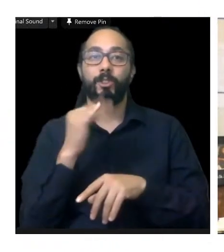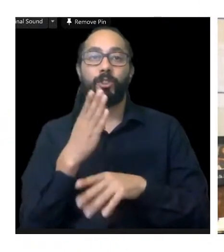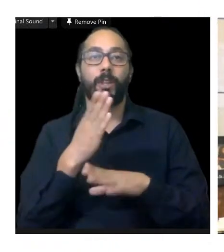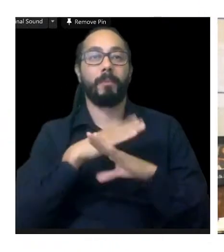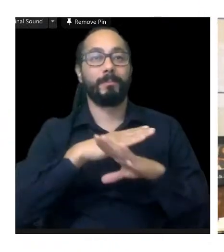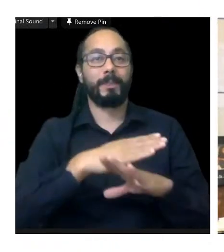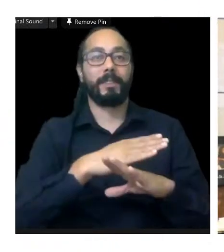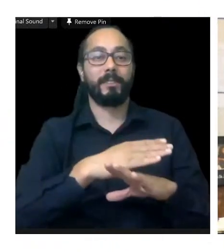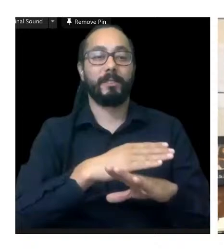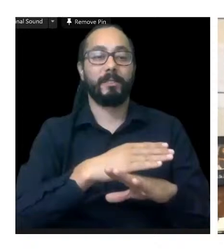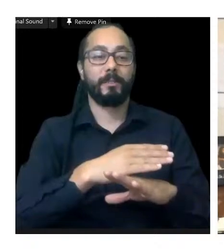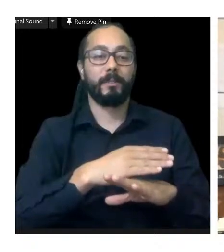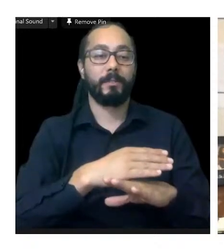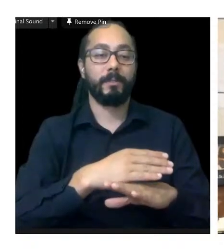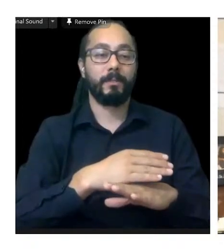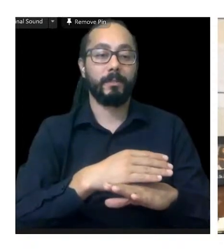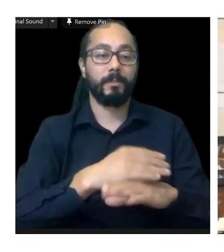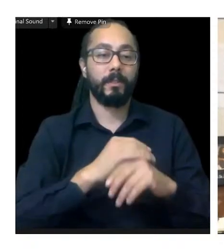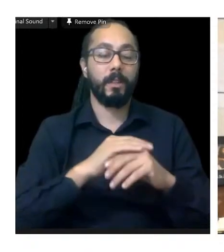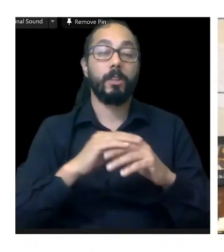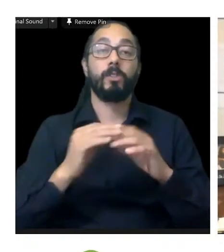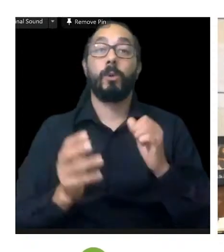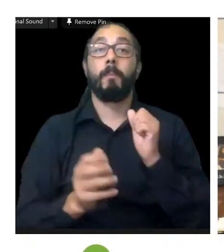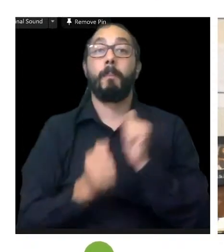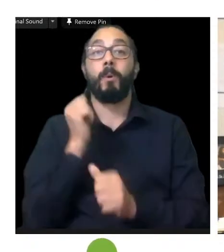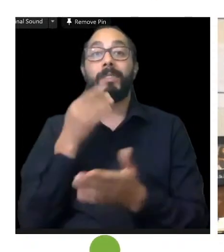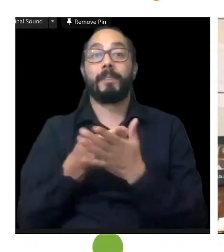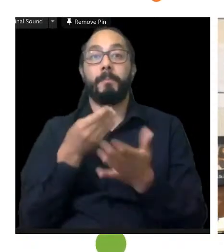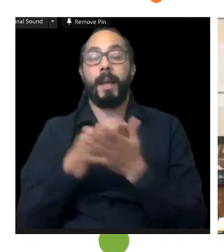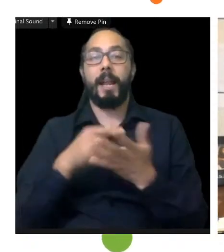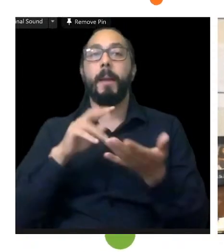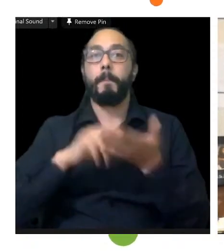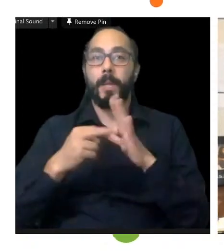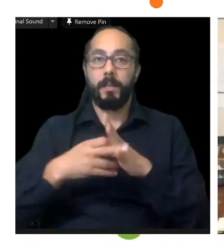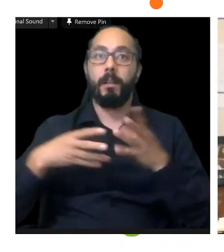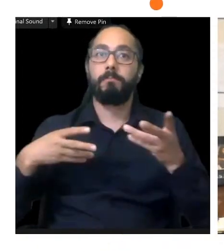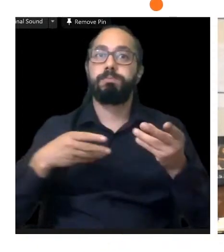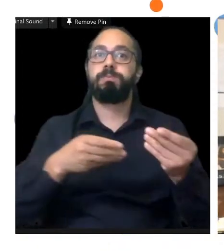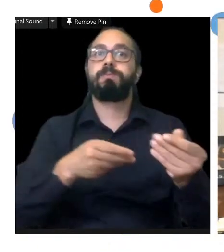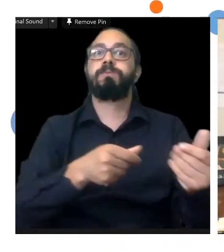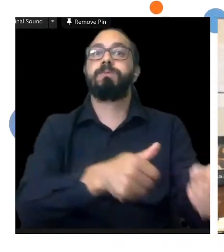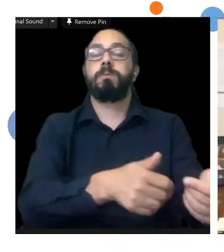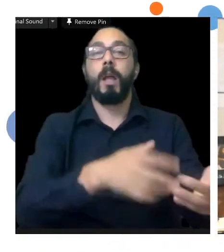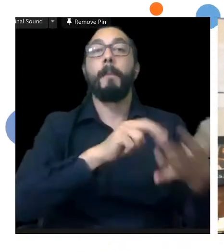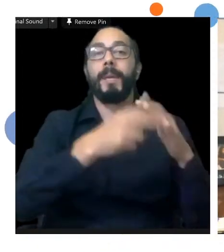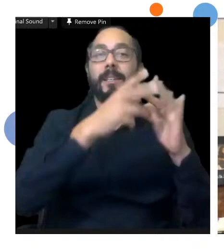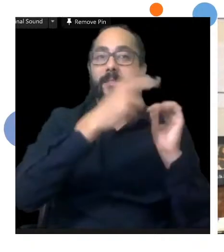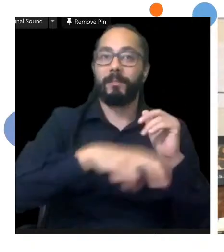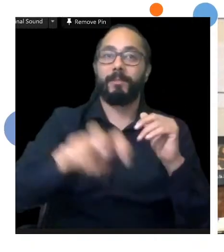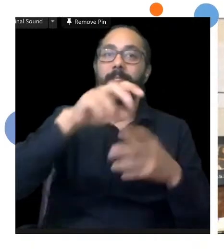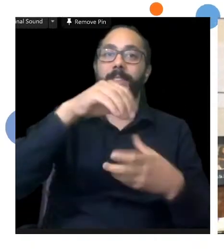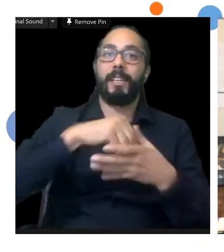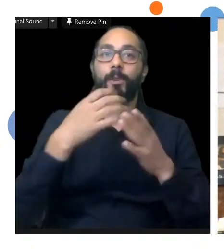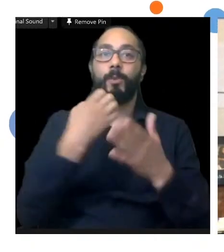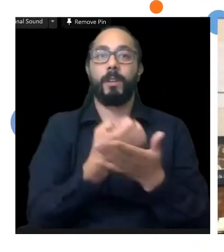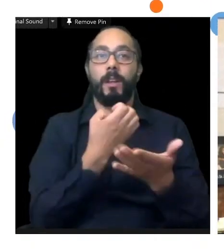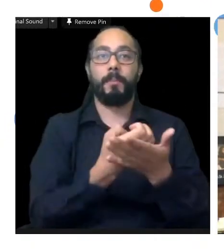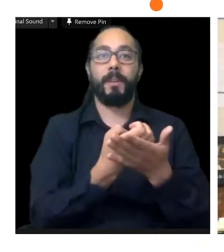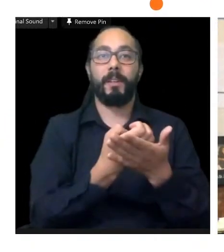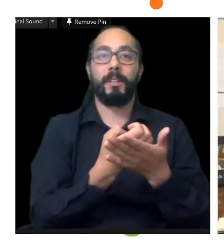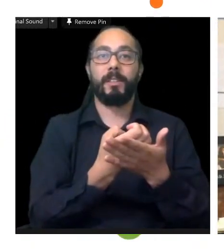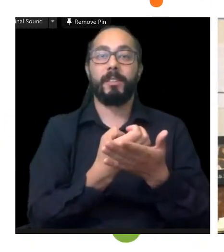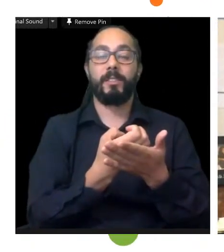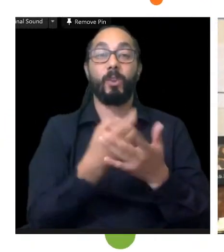that is actually now flowing will be respent in the economy because those people now have incomes to spend. And so it's actually economically